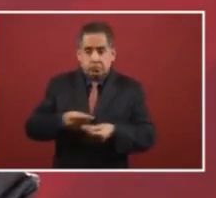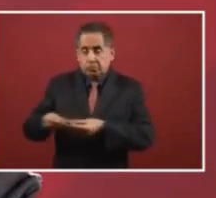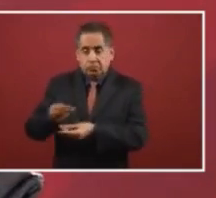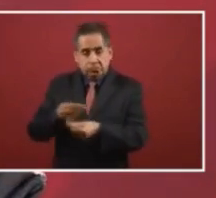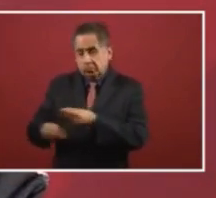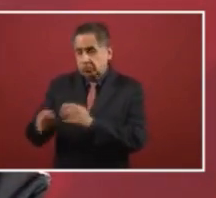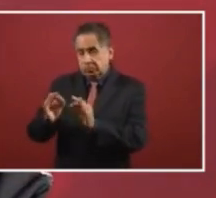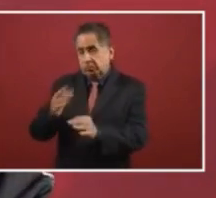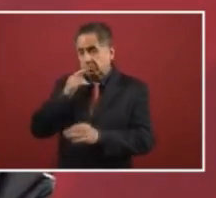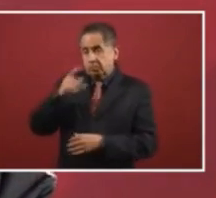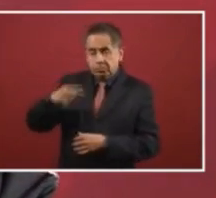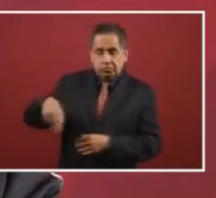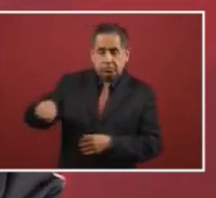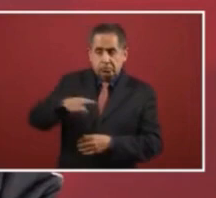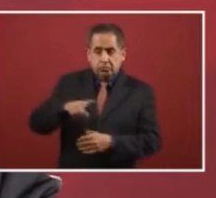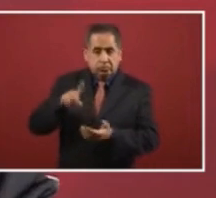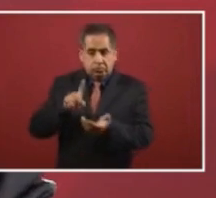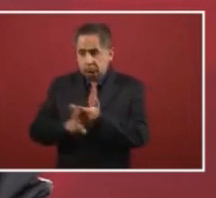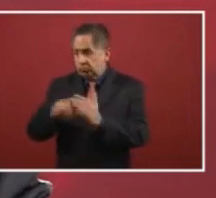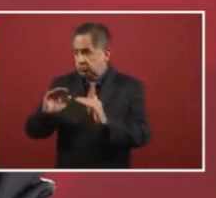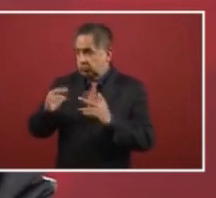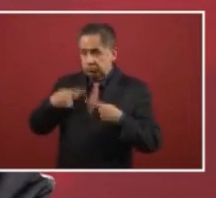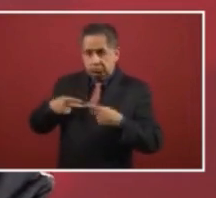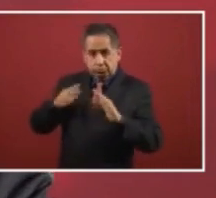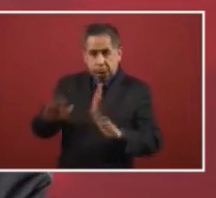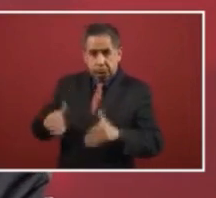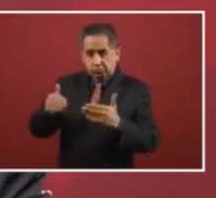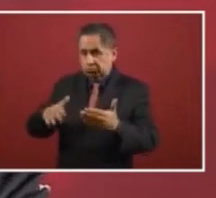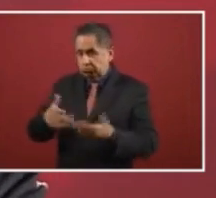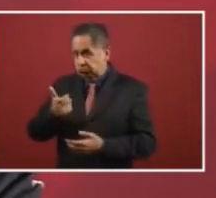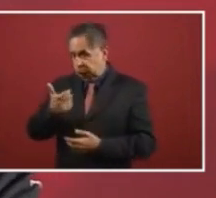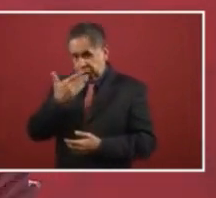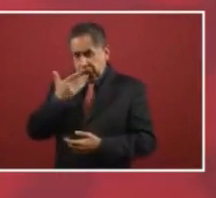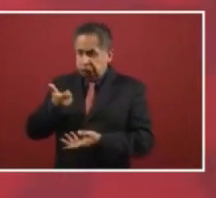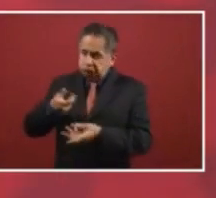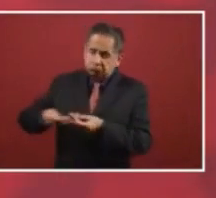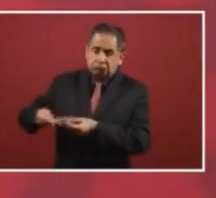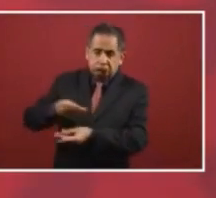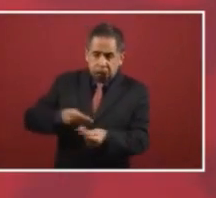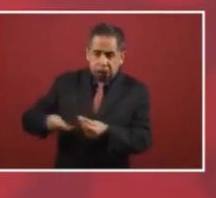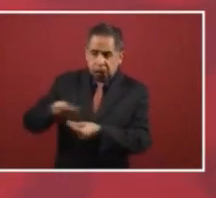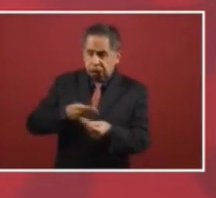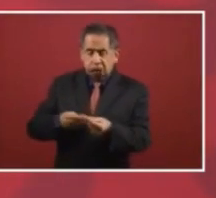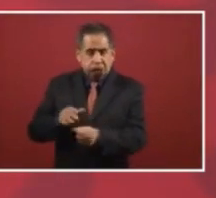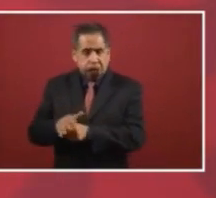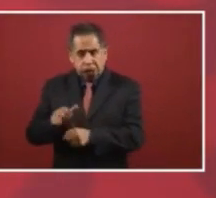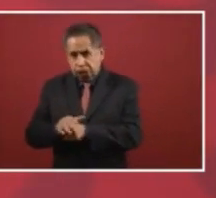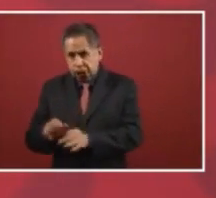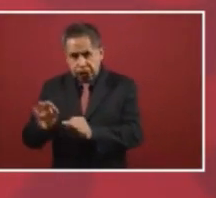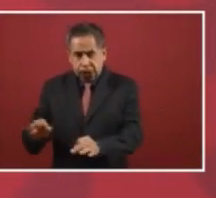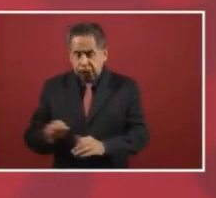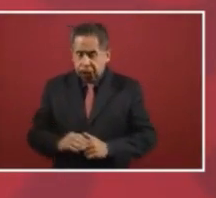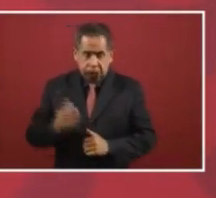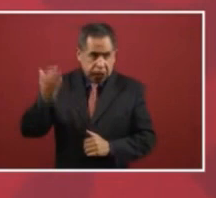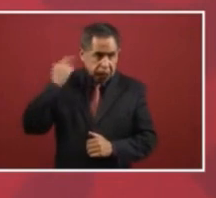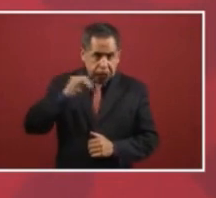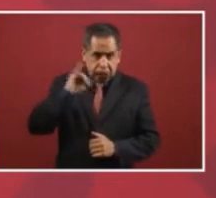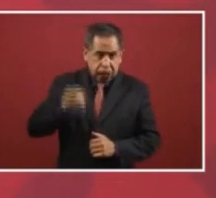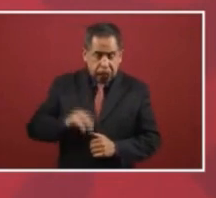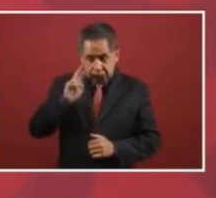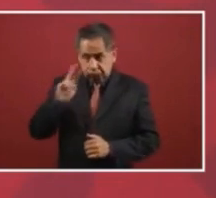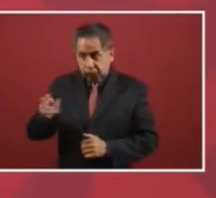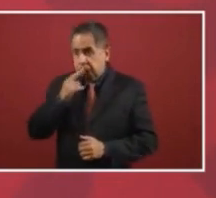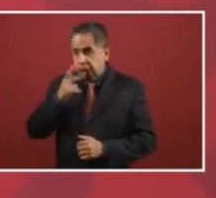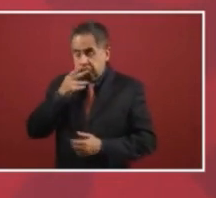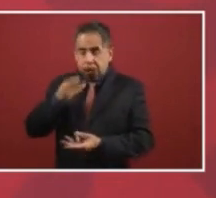a shedding of economics, which is lowered like never before